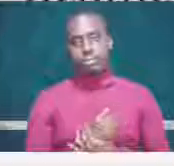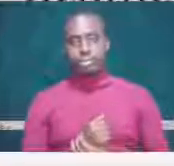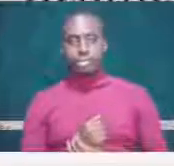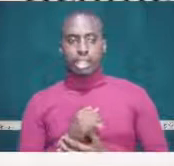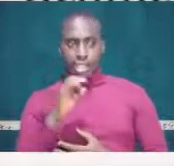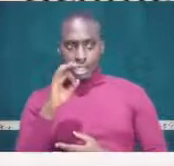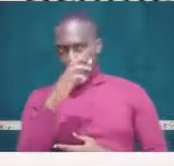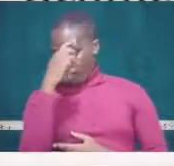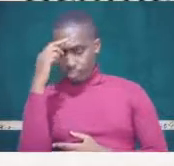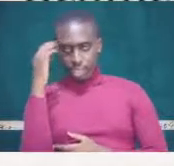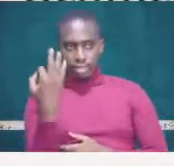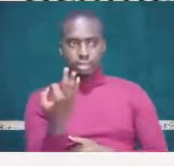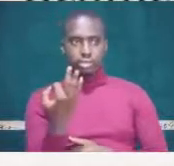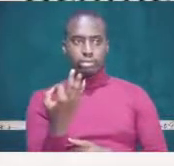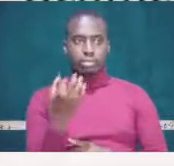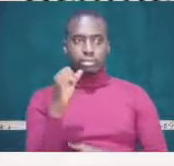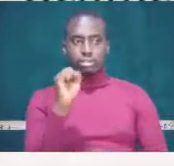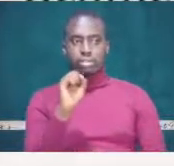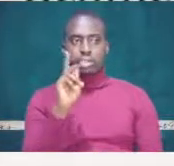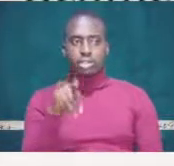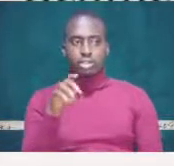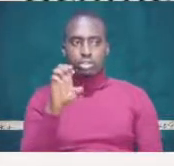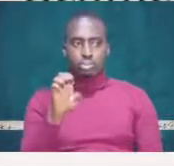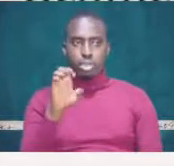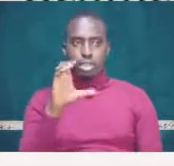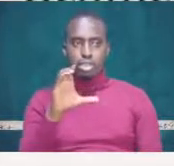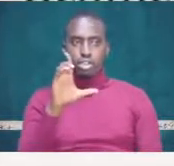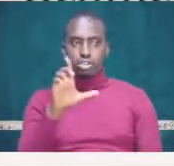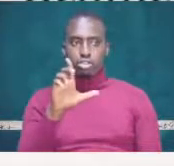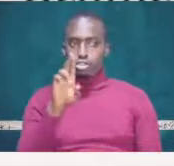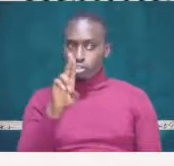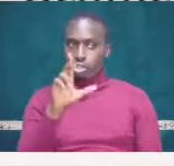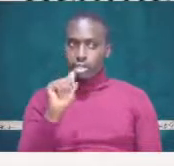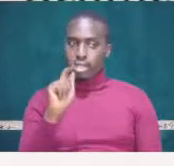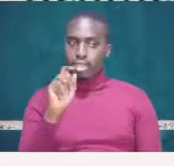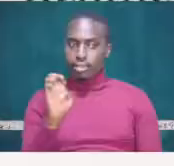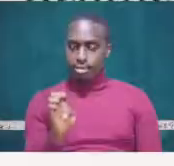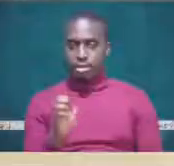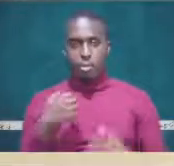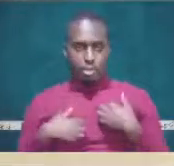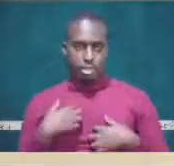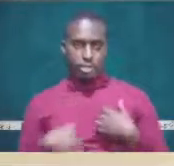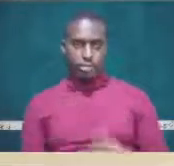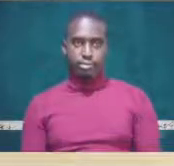third reason is speculative motive, to speculate. The word